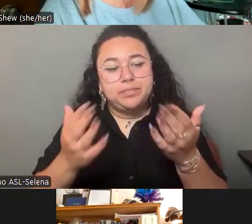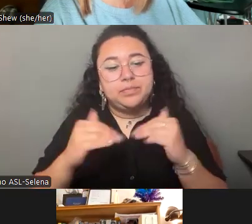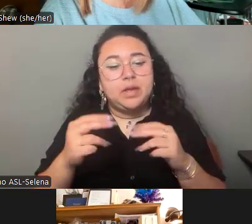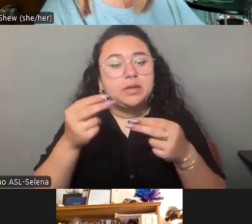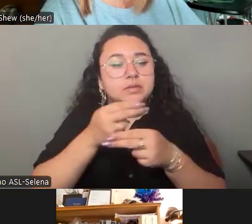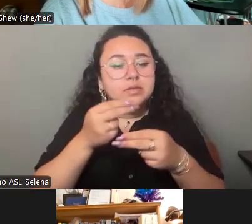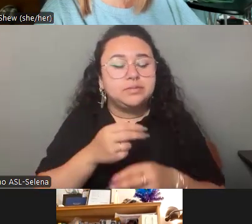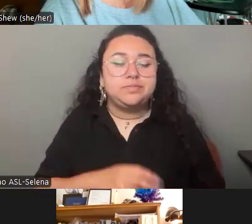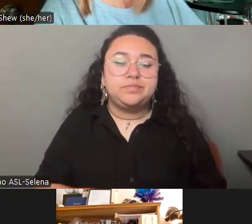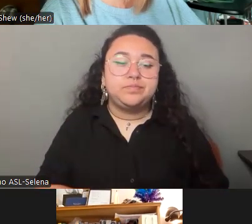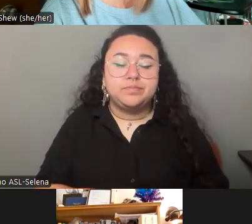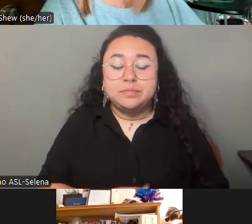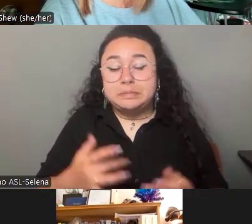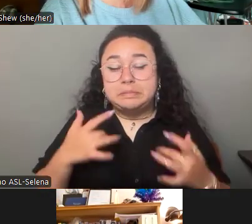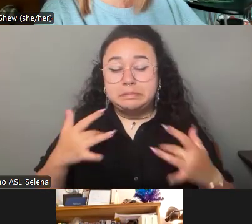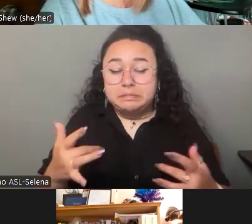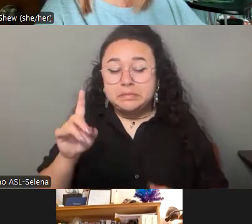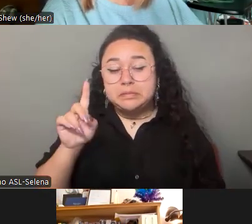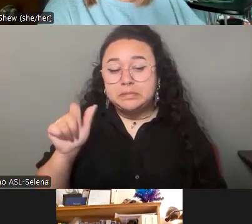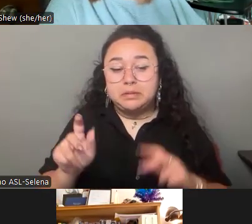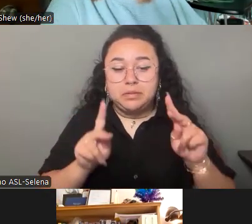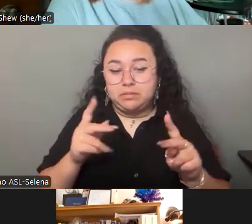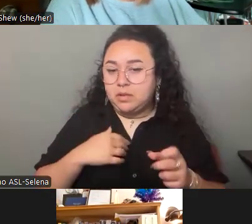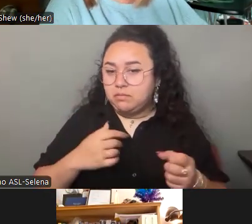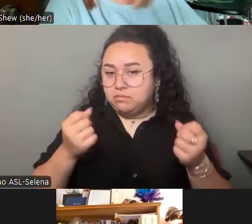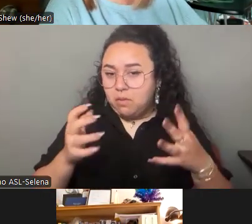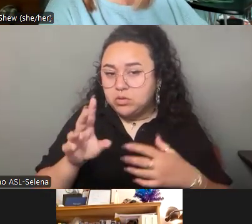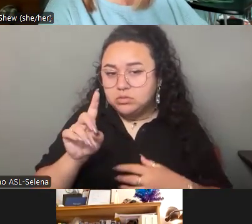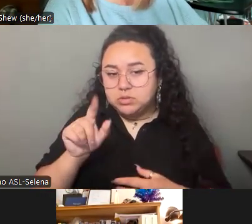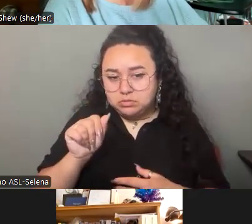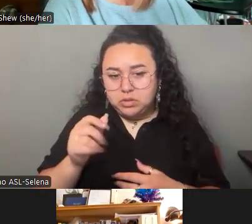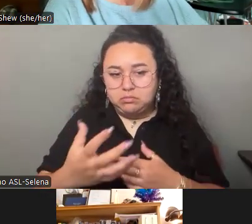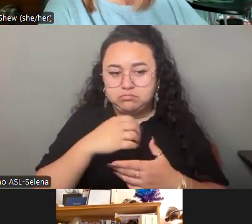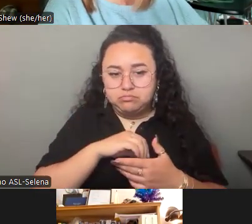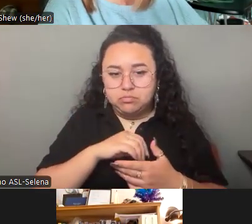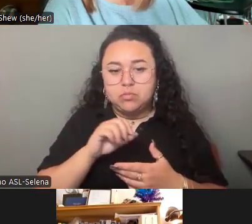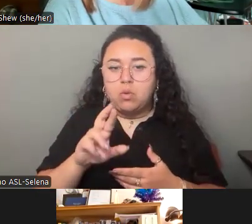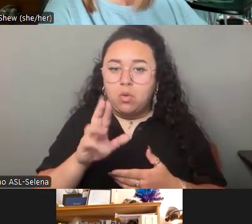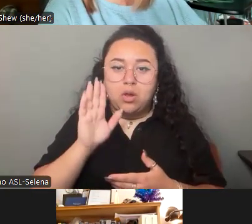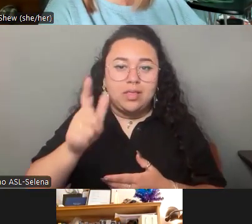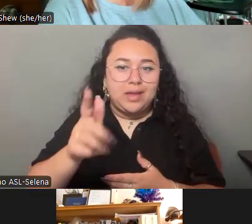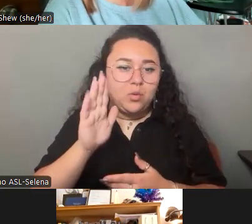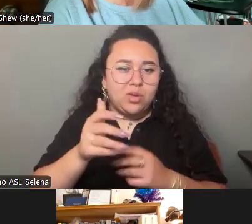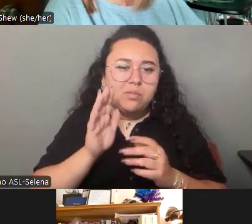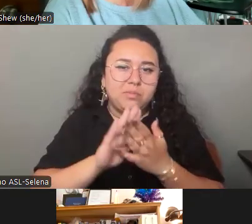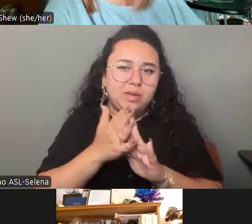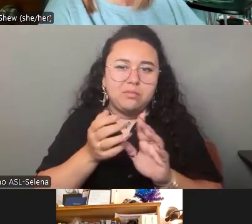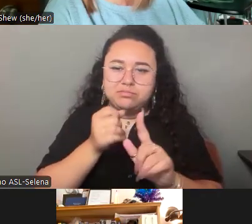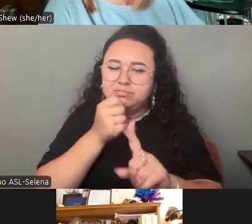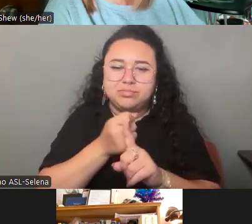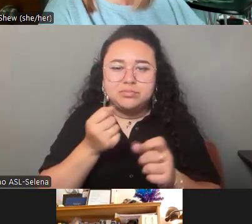Most disabled people are multiply disabled or will become multiply disabled. And most research and